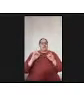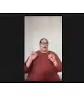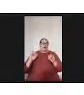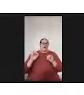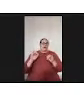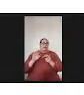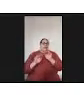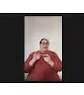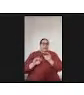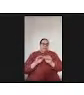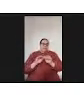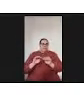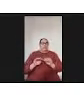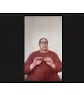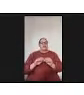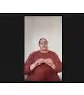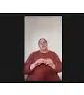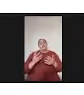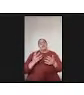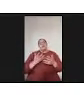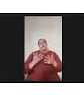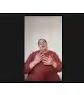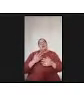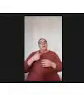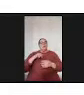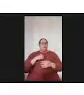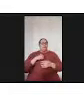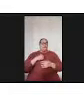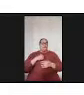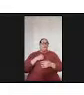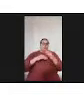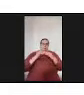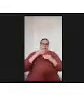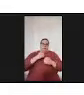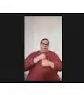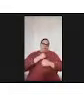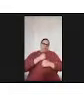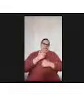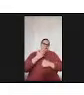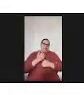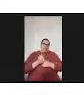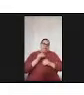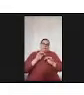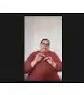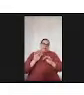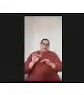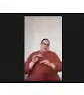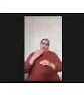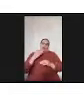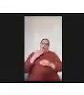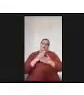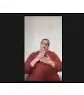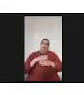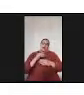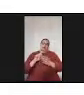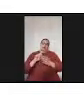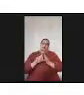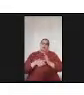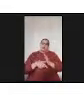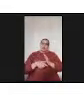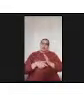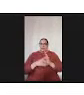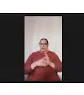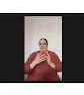staircases, where in our buildings, we have people sometimes with disability